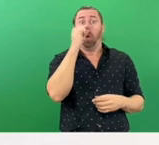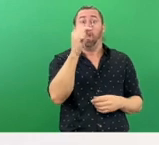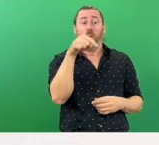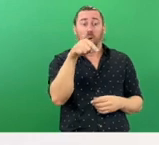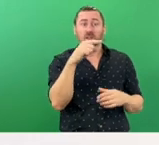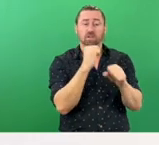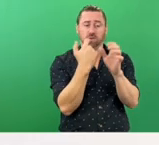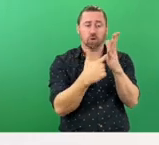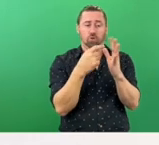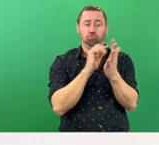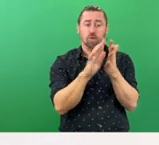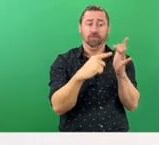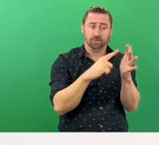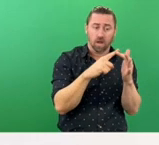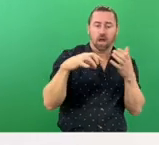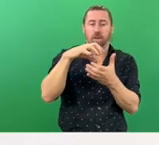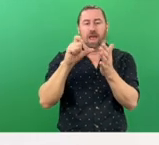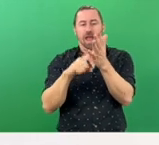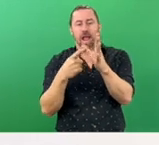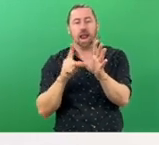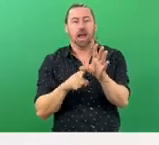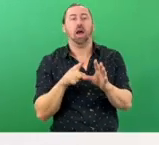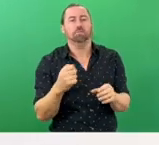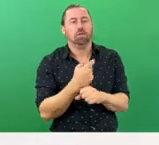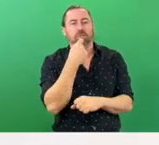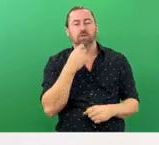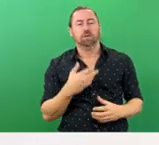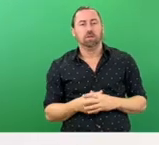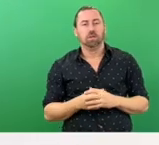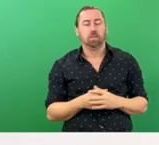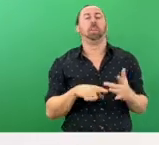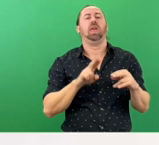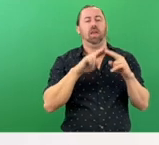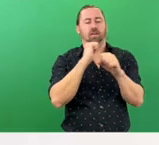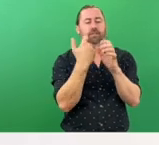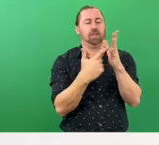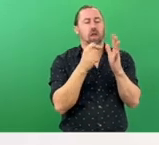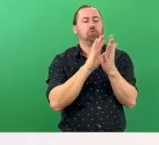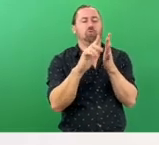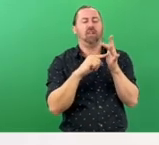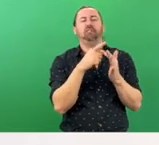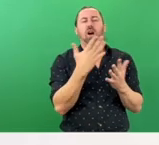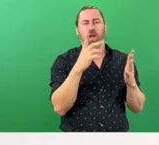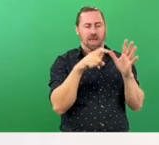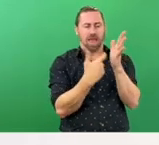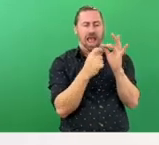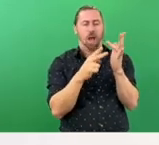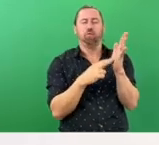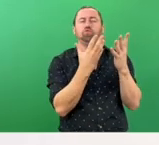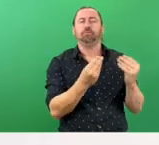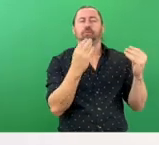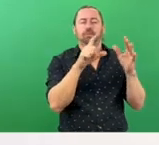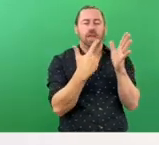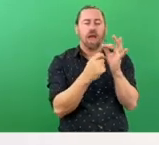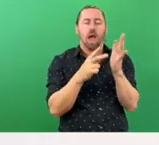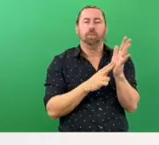clay mixed with graphite. And that's what creates your pencil. Now, if it's got graphite as a soft form of carbon, very, very soft,